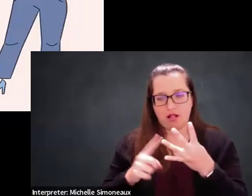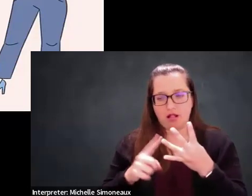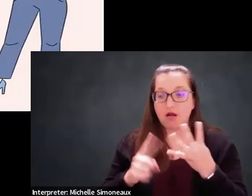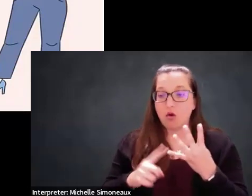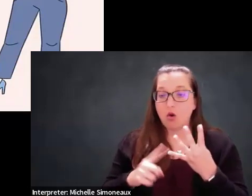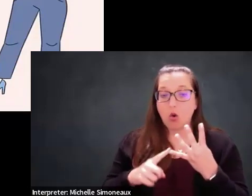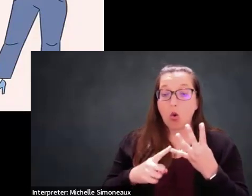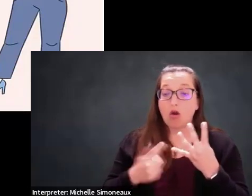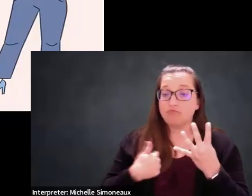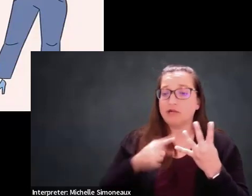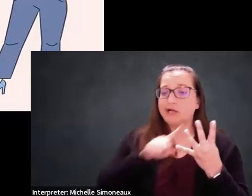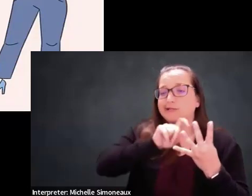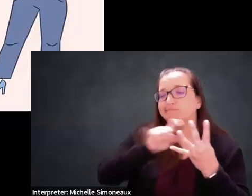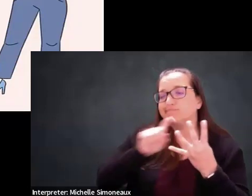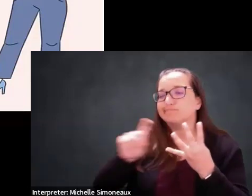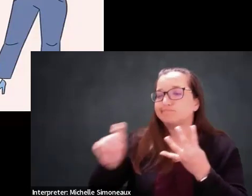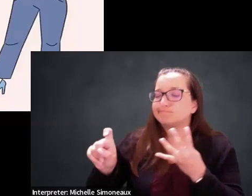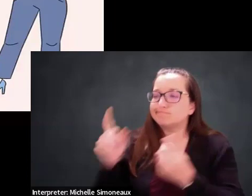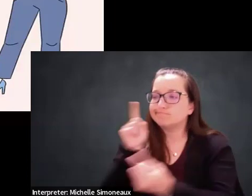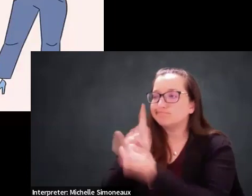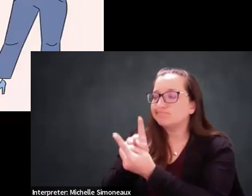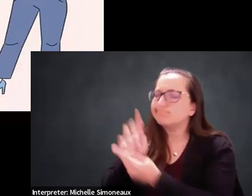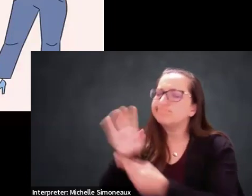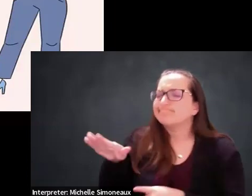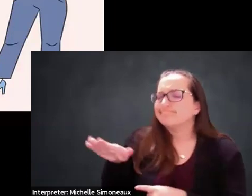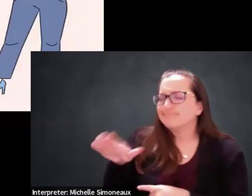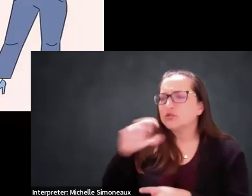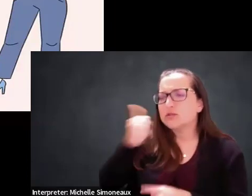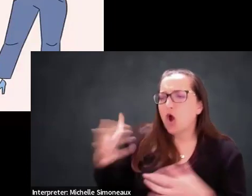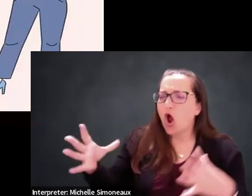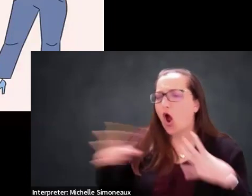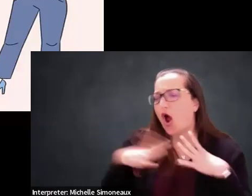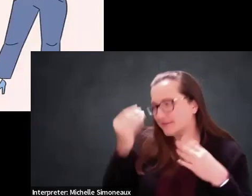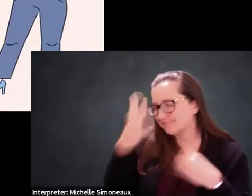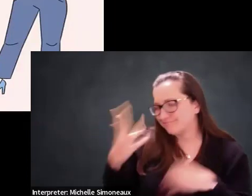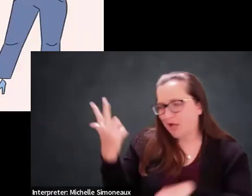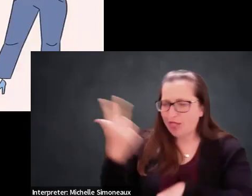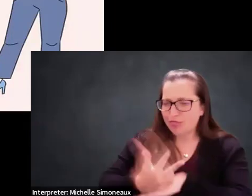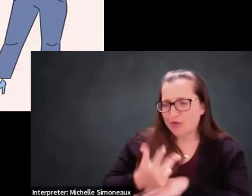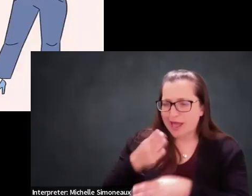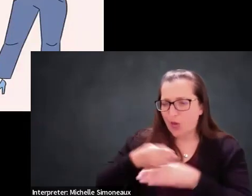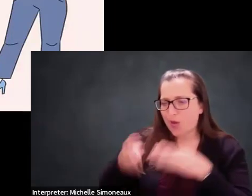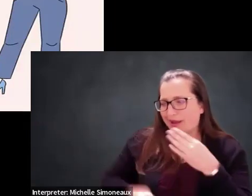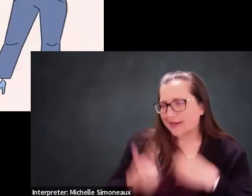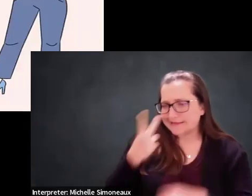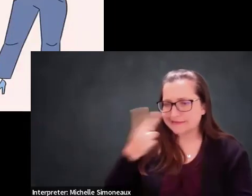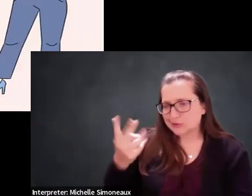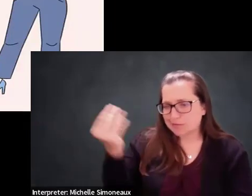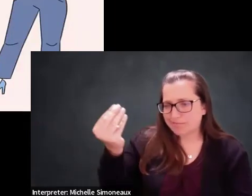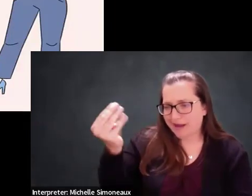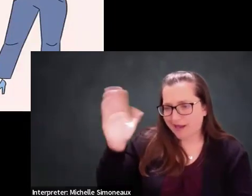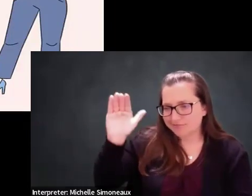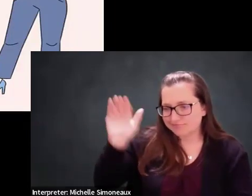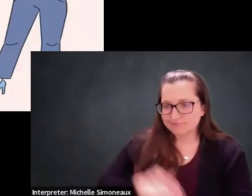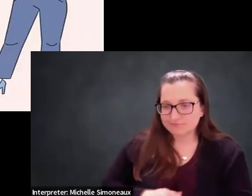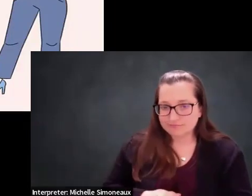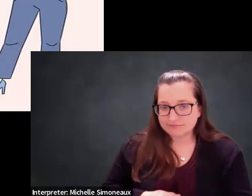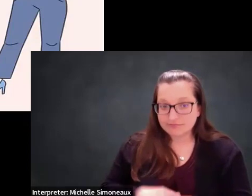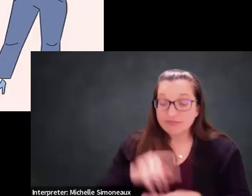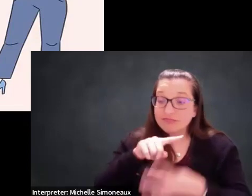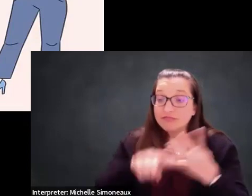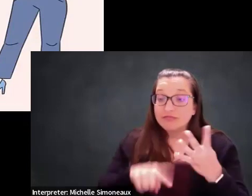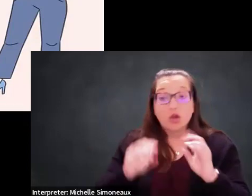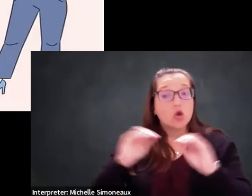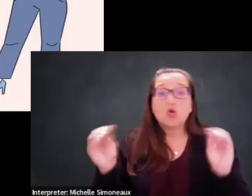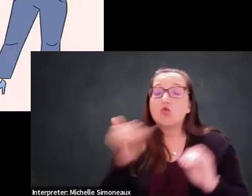you can walk over to their desk and say, Hey, I'm taking tomorrow off three-day weekend. I'll see you Monday. So just a hint, there is no wrong answer, but I want